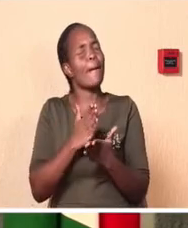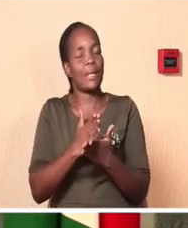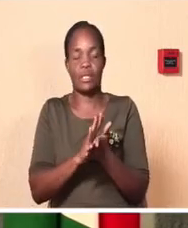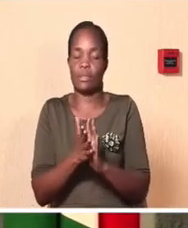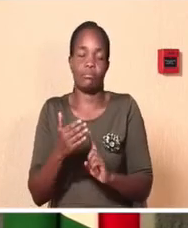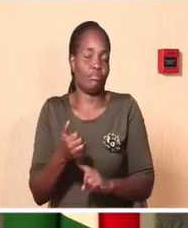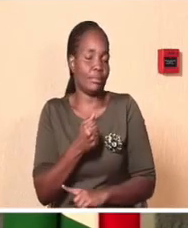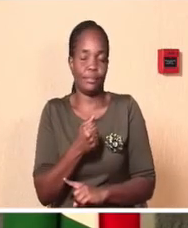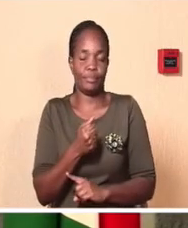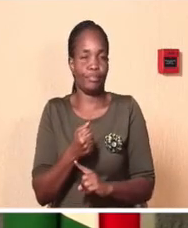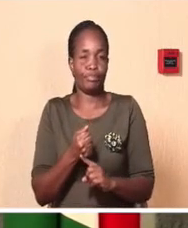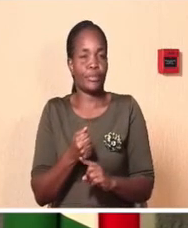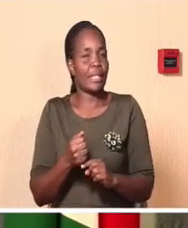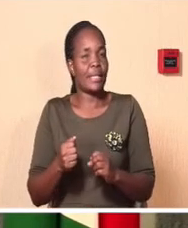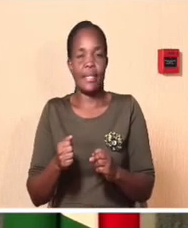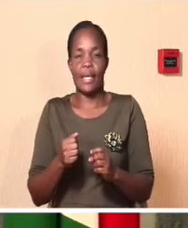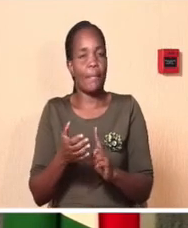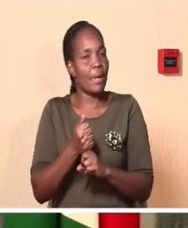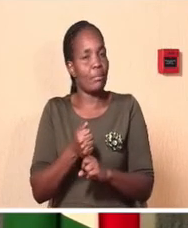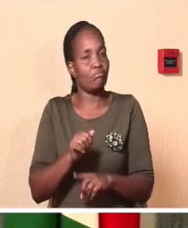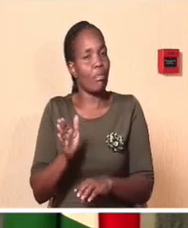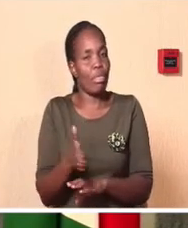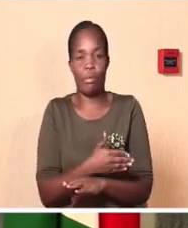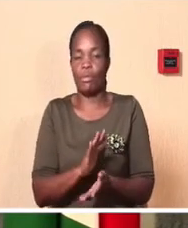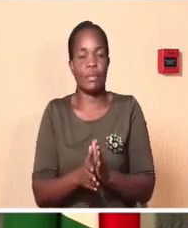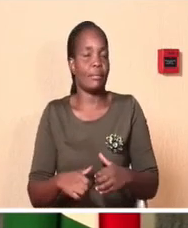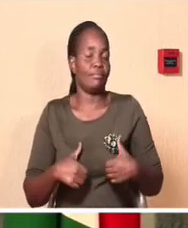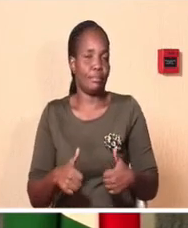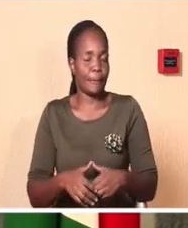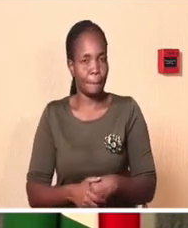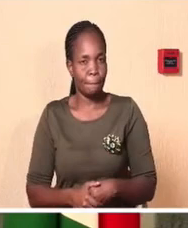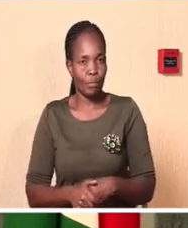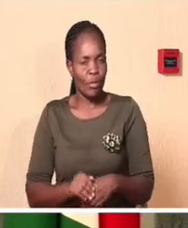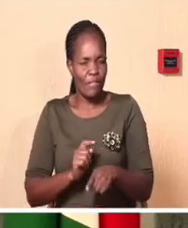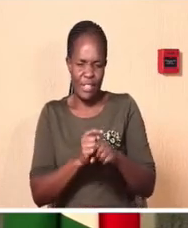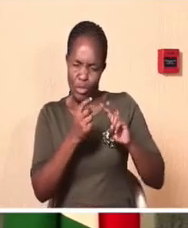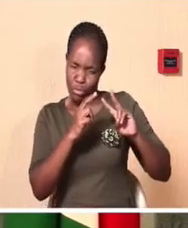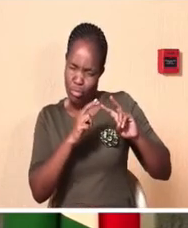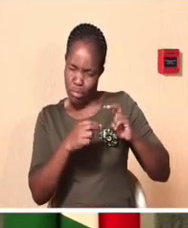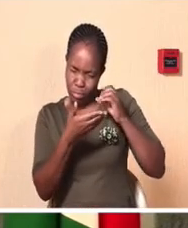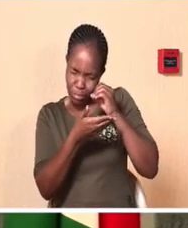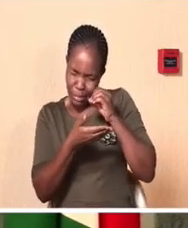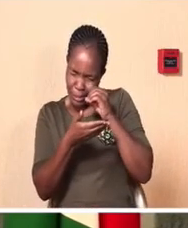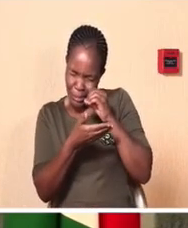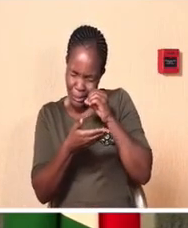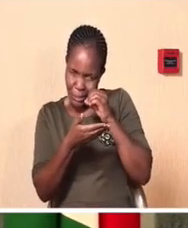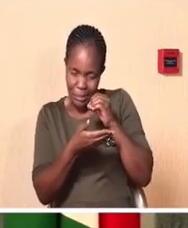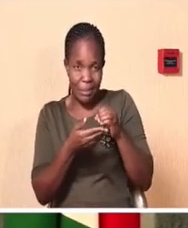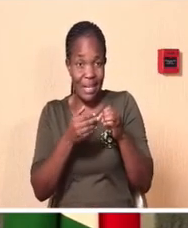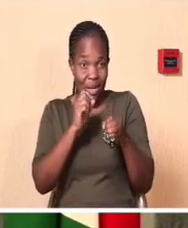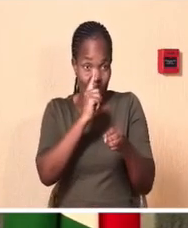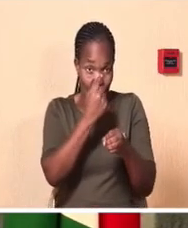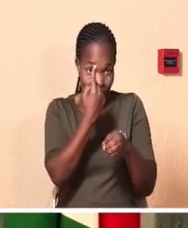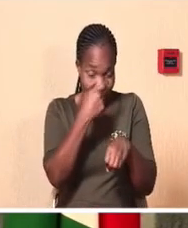tests to check. After we see that they don't have any signs and symptoms, 2 tests to check